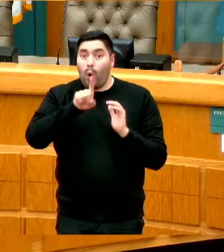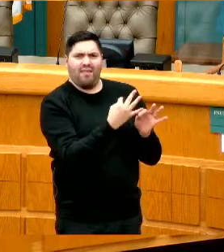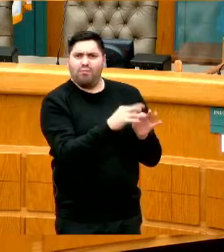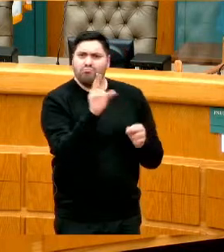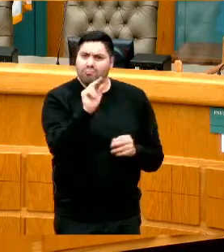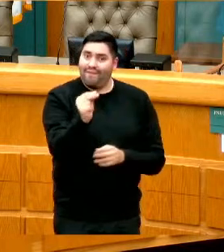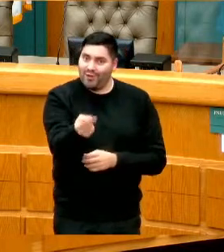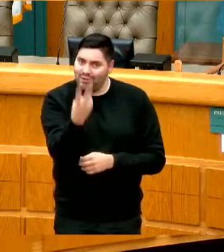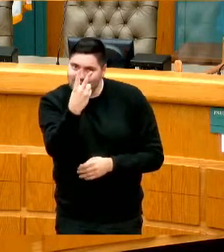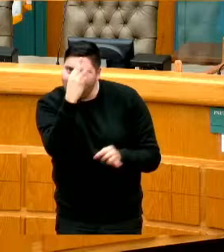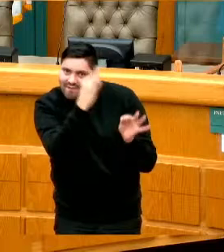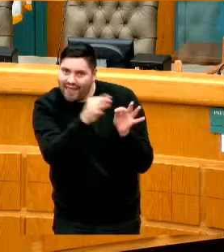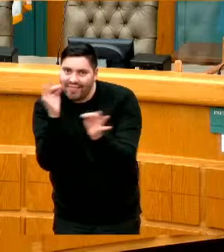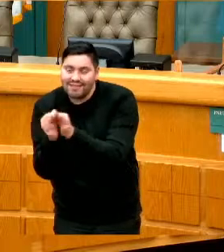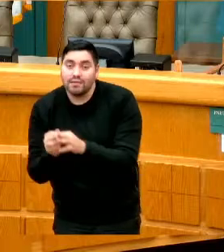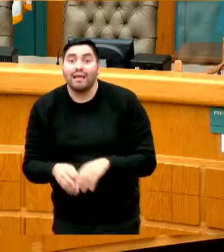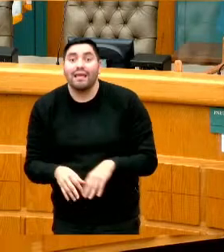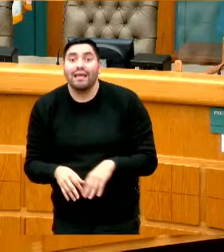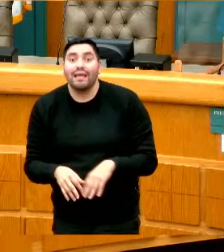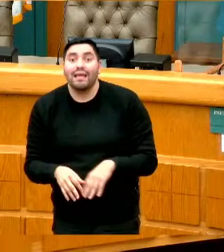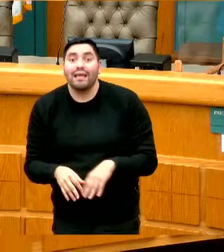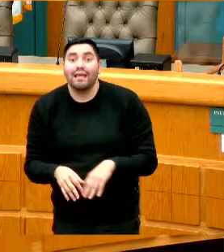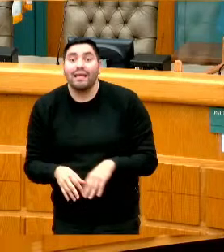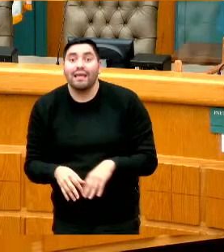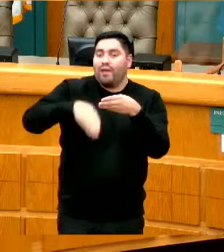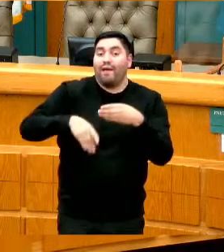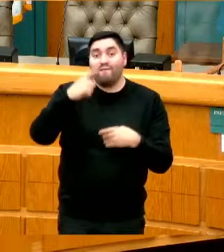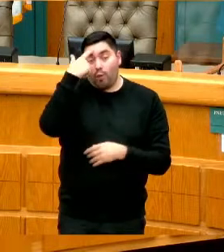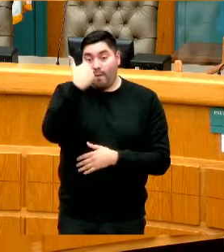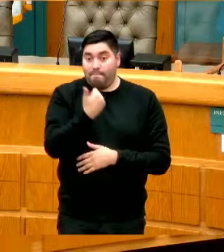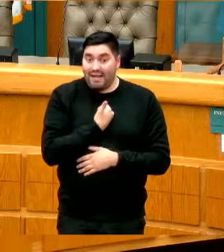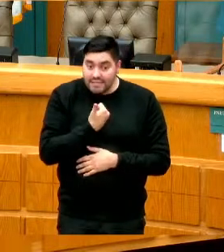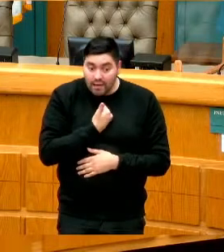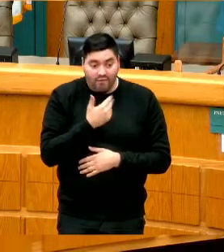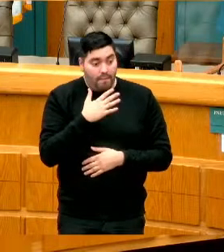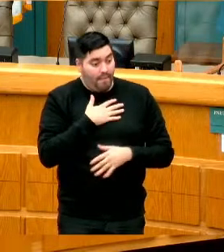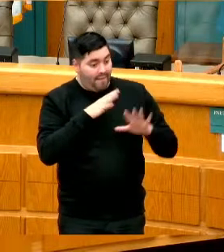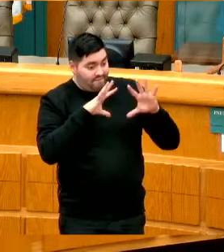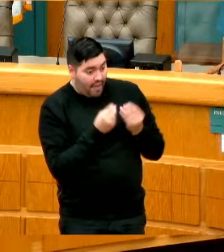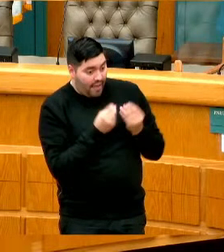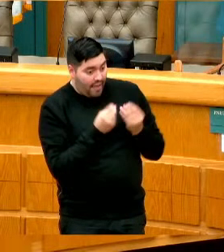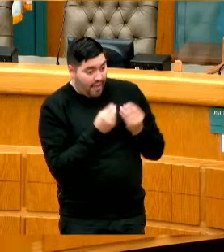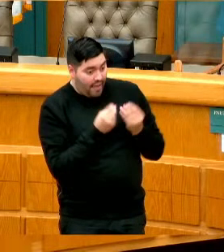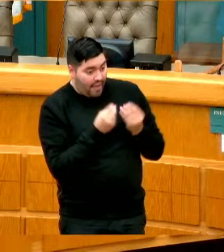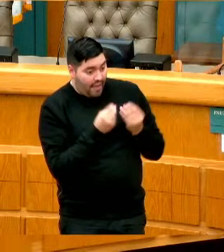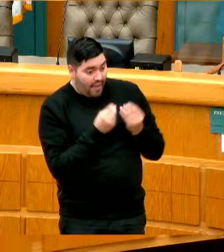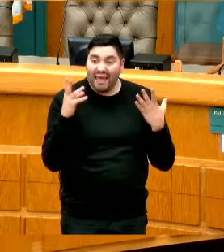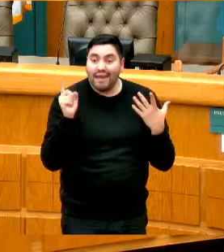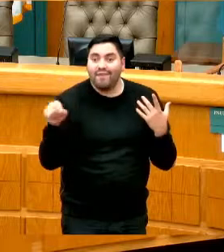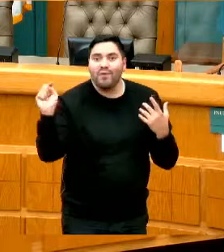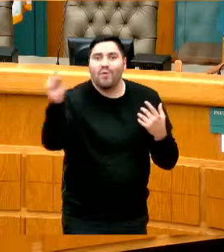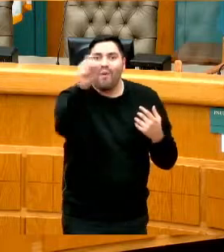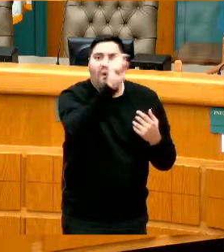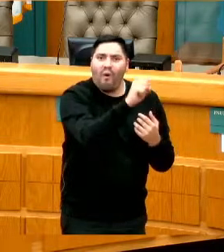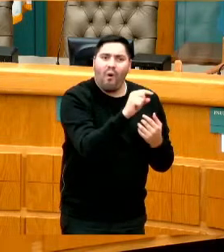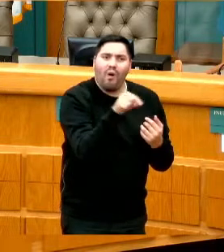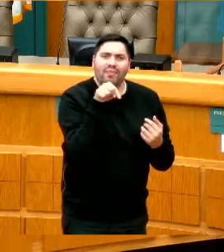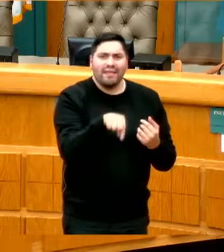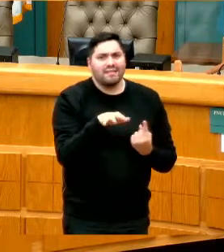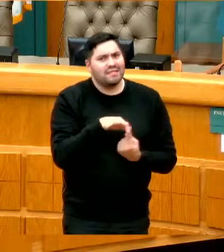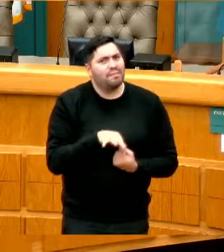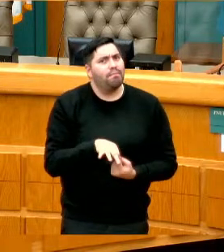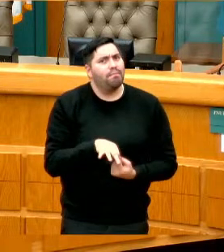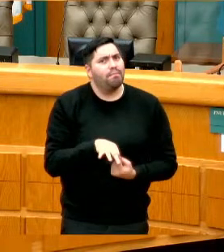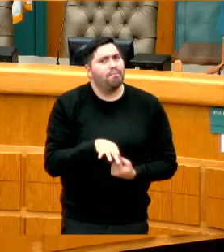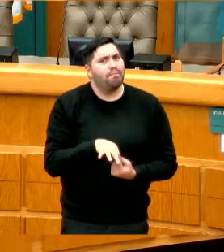two. It's Easter weekend, and for myself and my family and many in the region, it marks a day when the